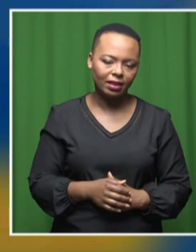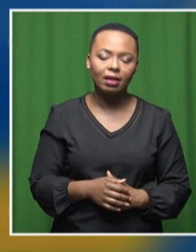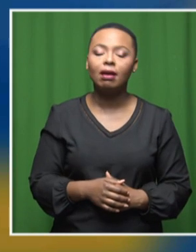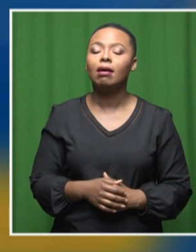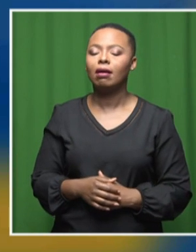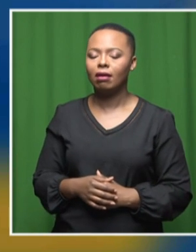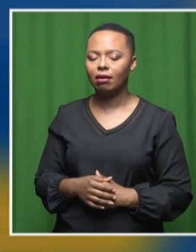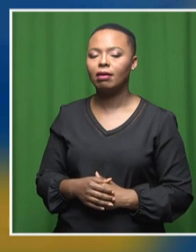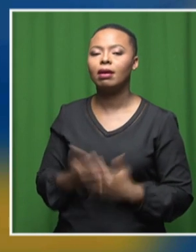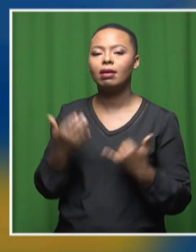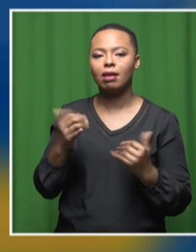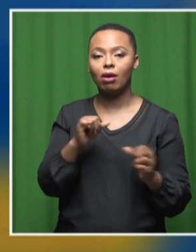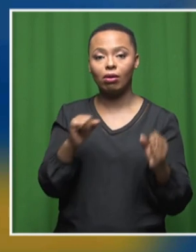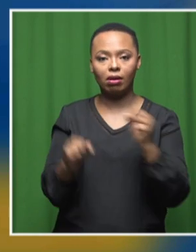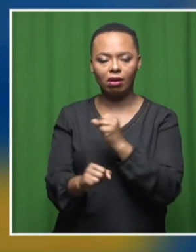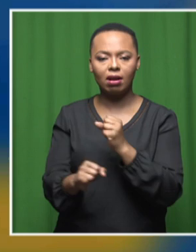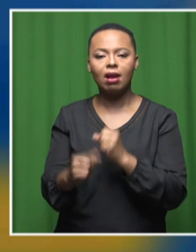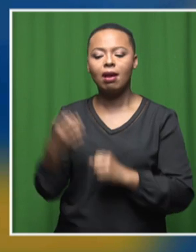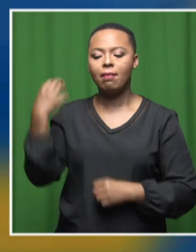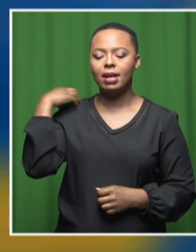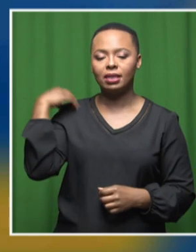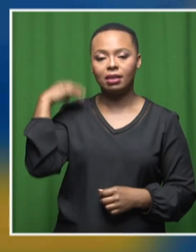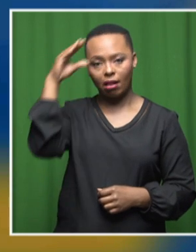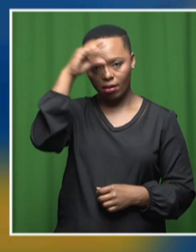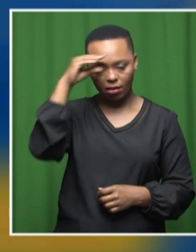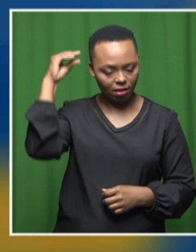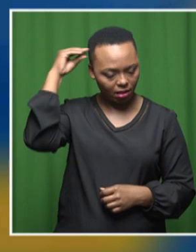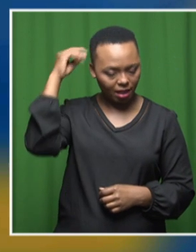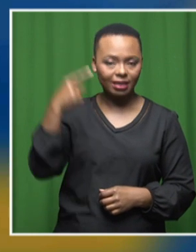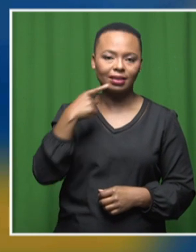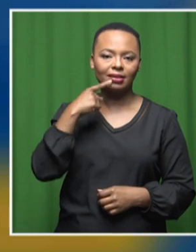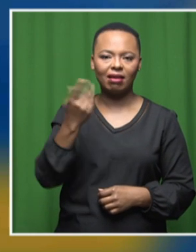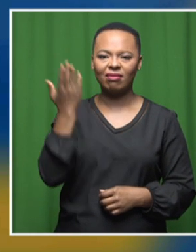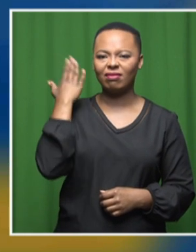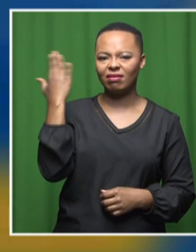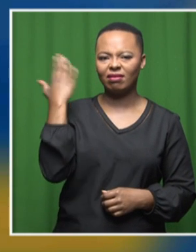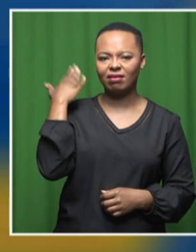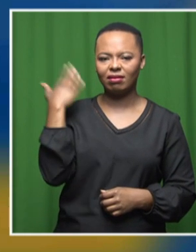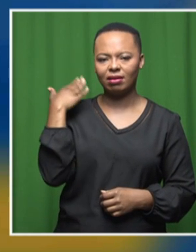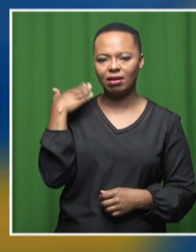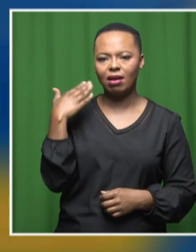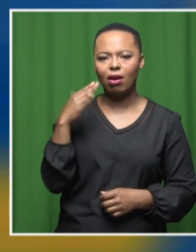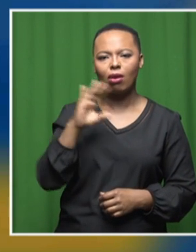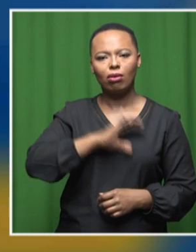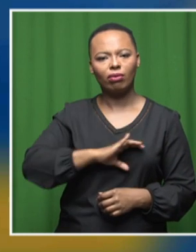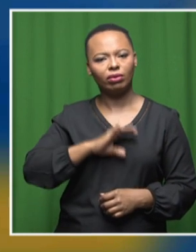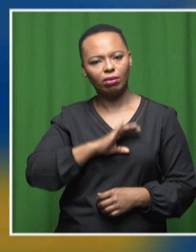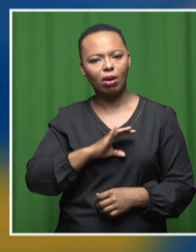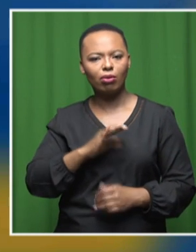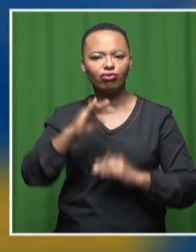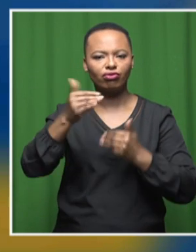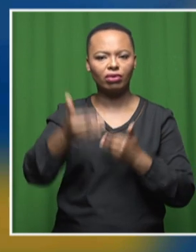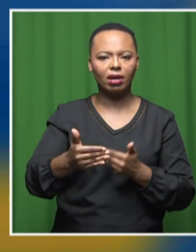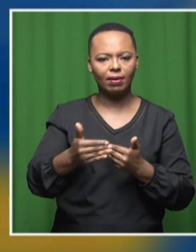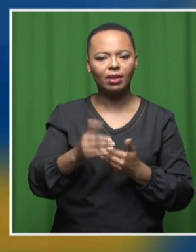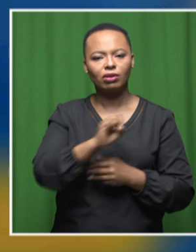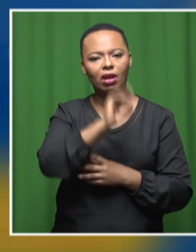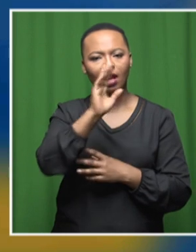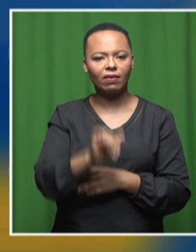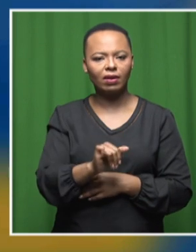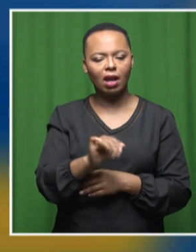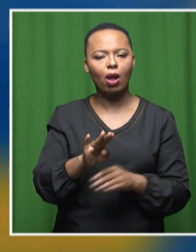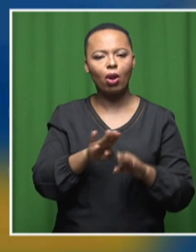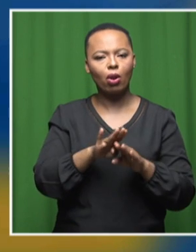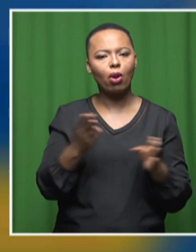Kock, Minister Cele says that over the previous comparable period, South Africa was under lockdown stages 4, 3 and